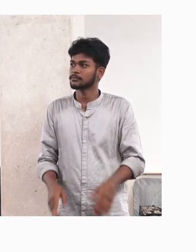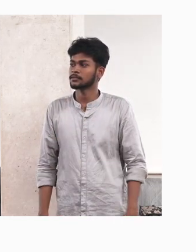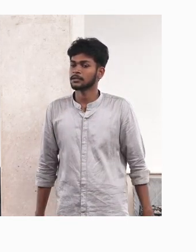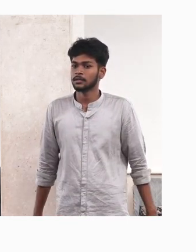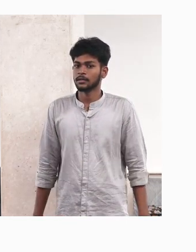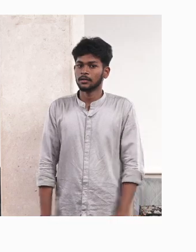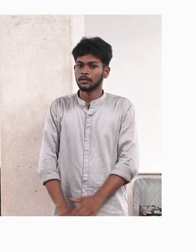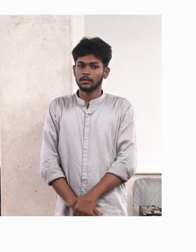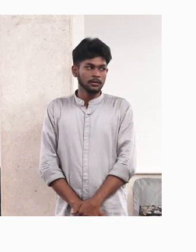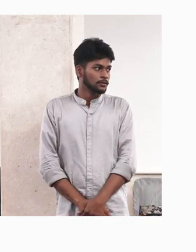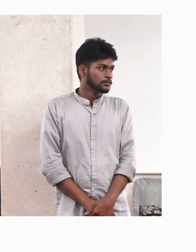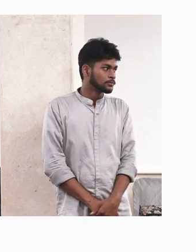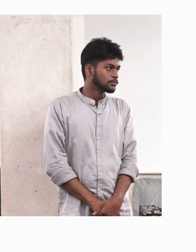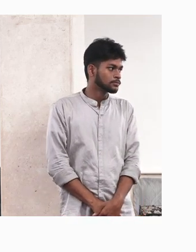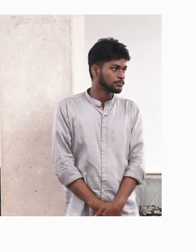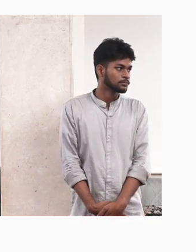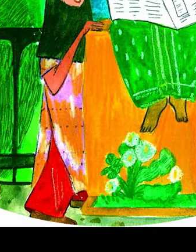So, for me, I think